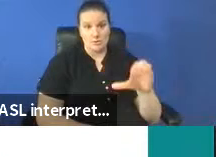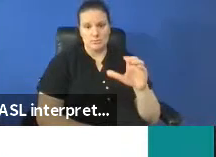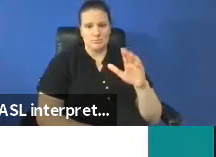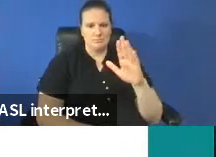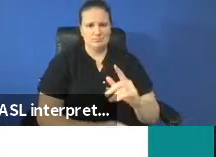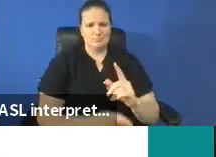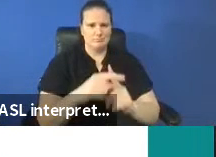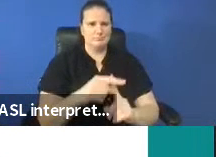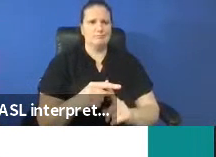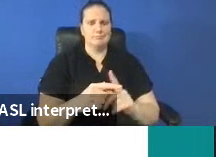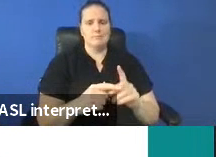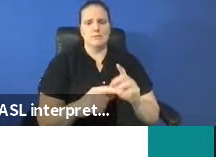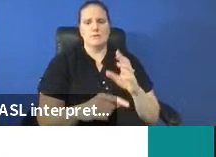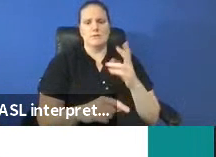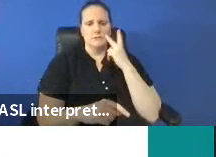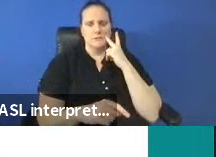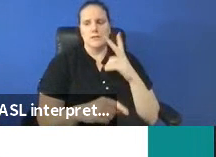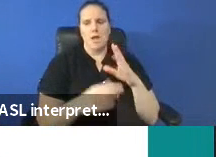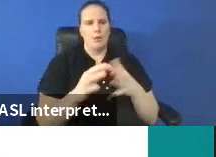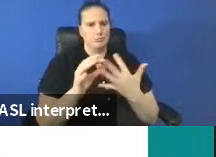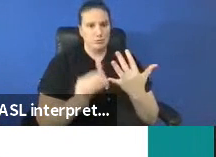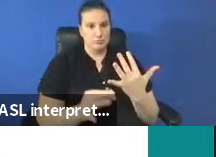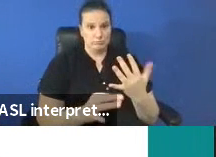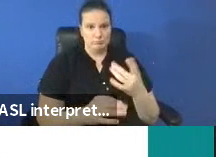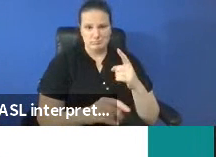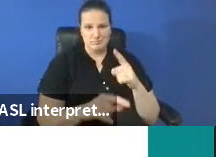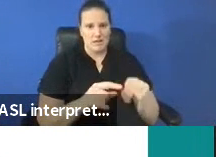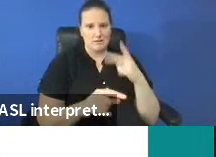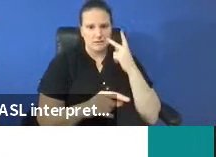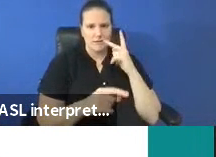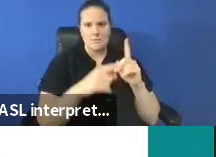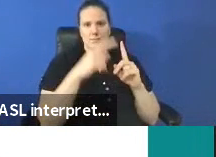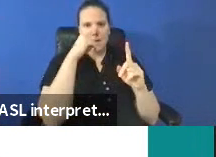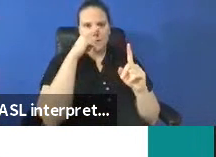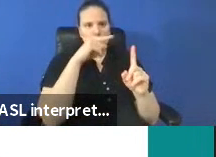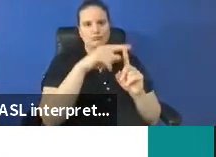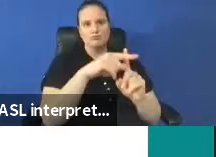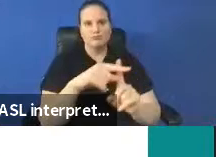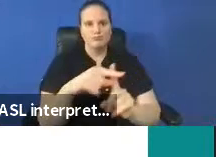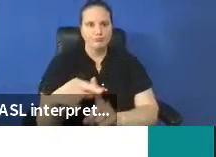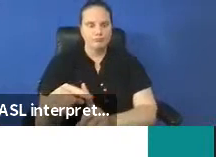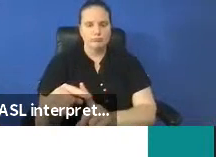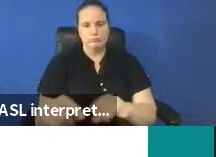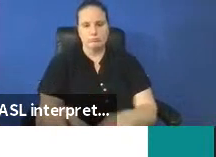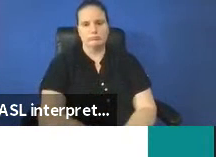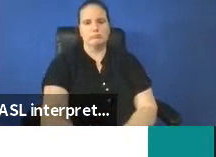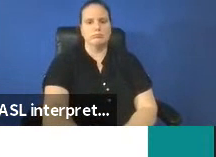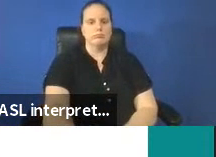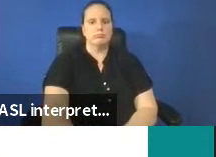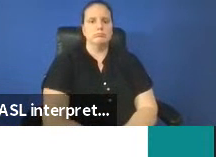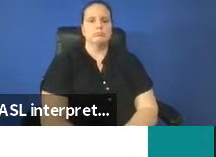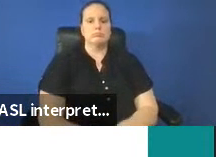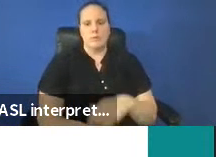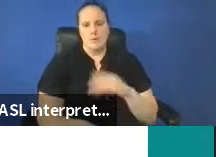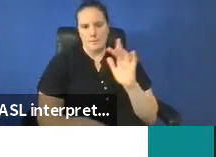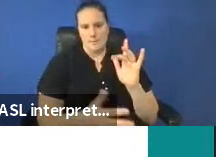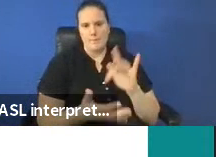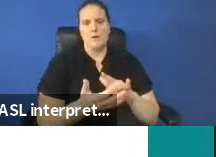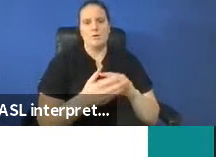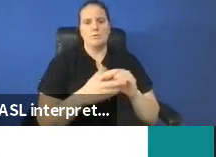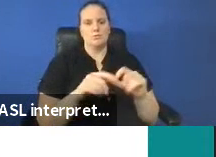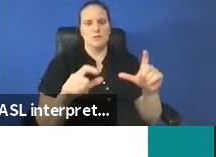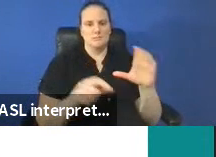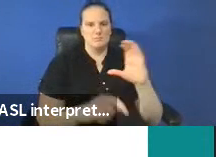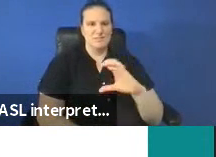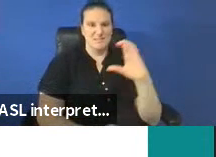screen, you should see a menu of options. If you can't see the menu, you can hover your mouse over the bottom middle of the screen and click